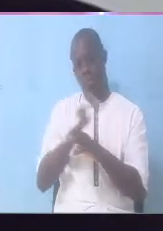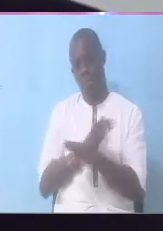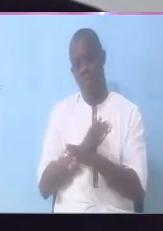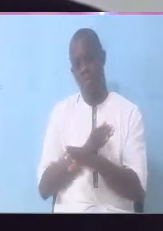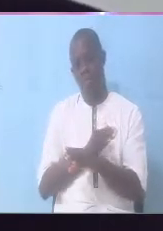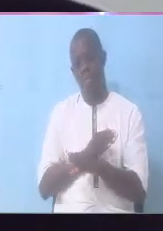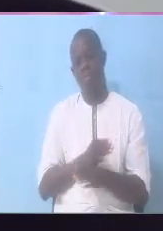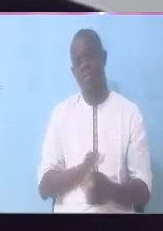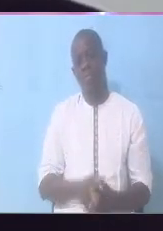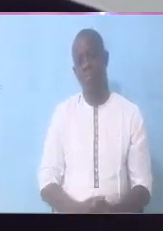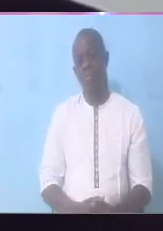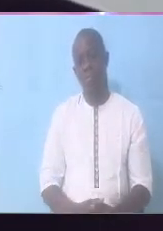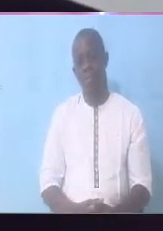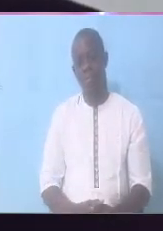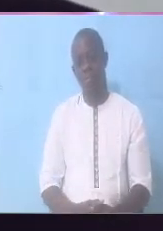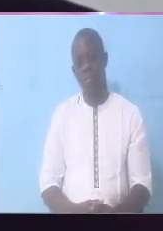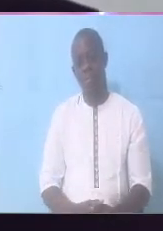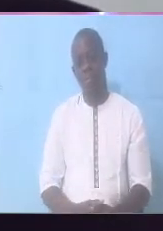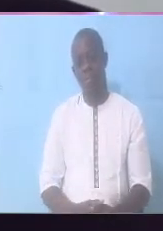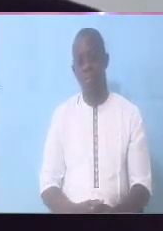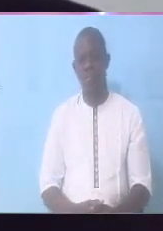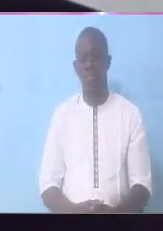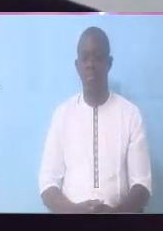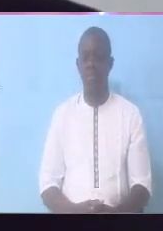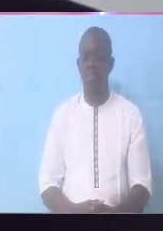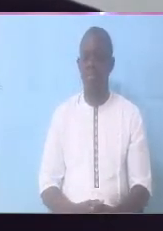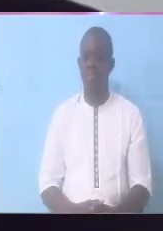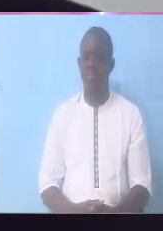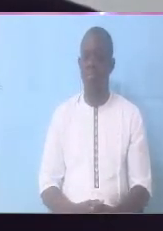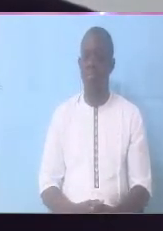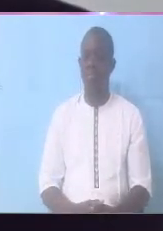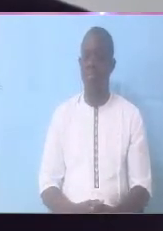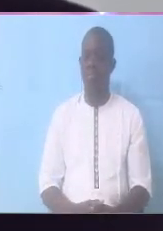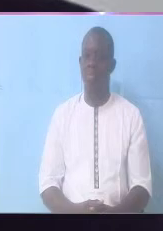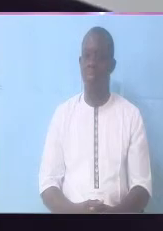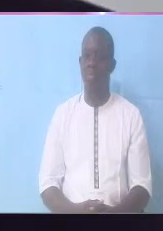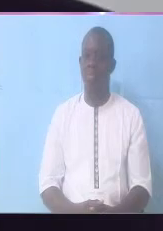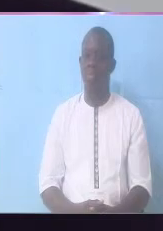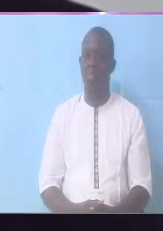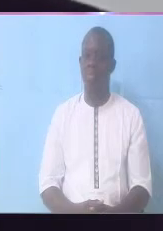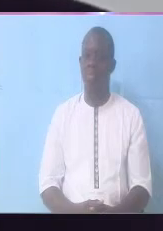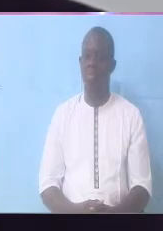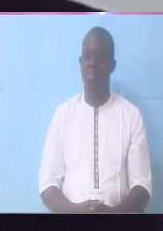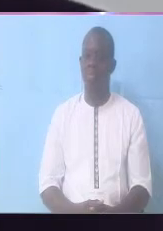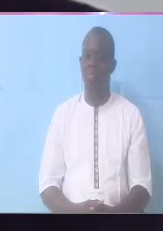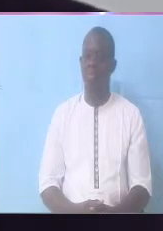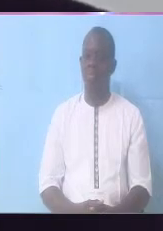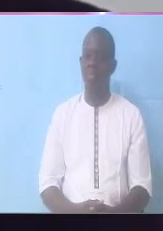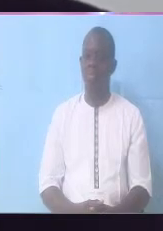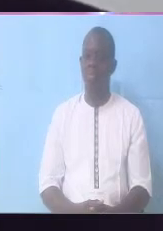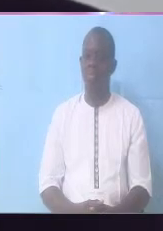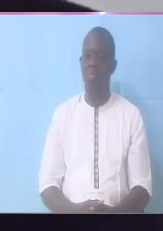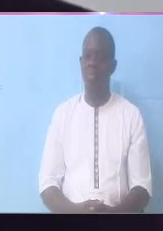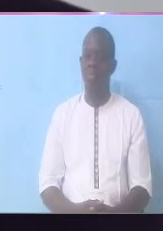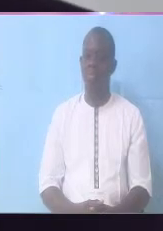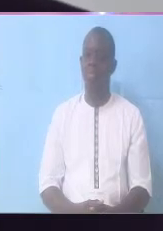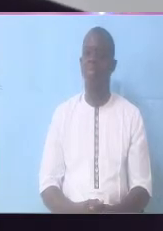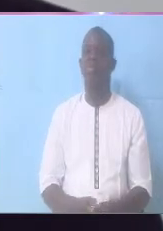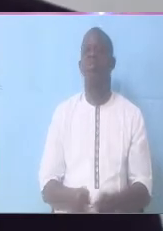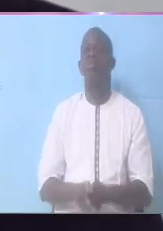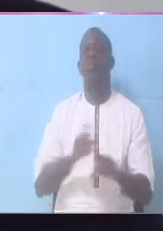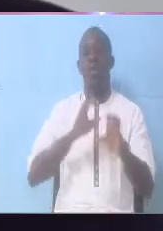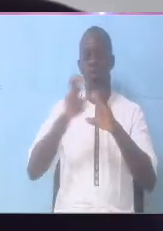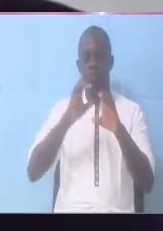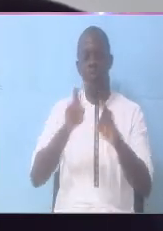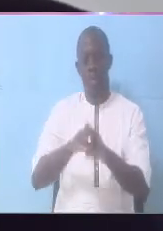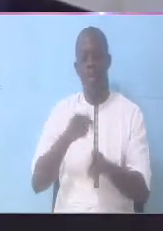blinking. Because then you have to monitor whether he finished talking or whatever before you pass another call. But the conversation didn't stay long. But I can hear him shouting and banging the